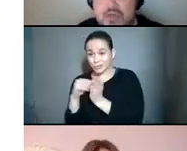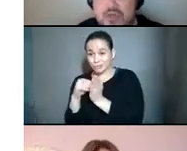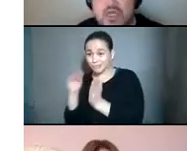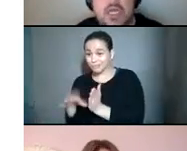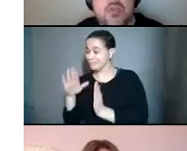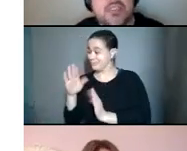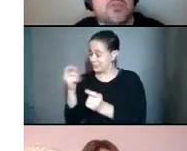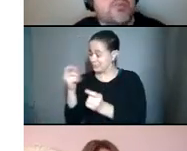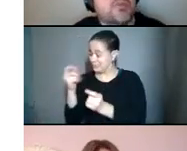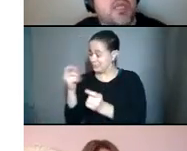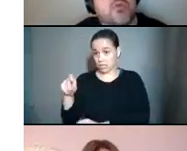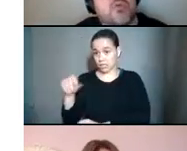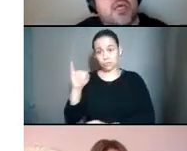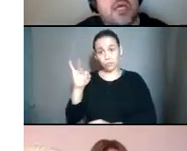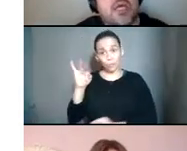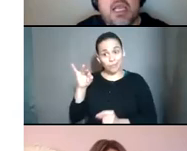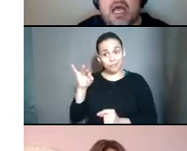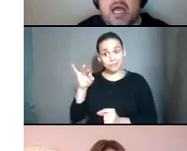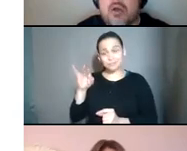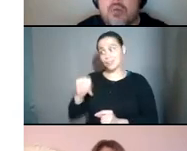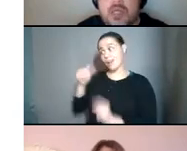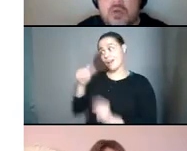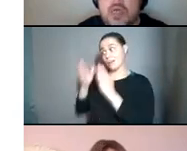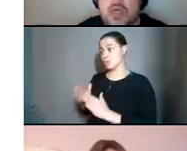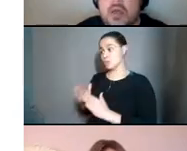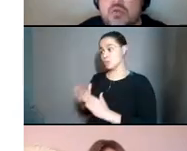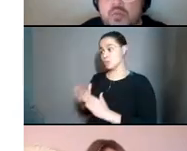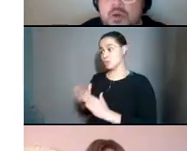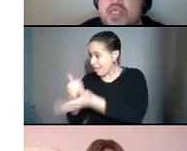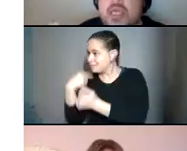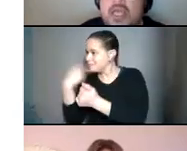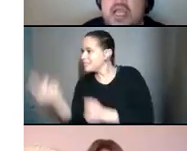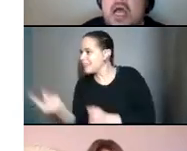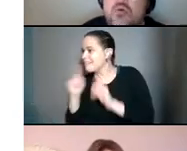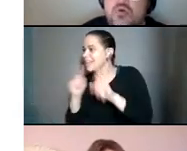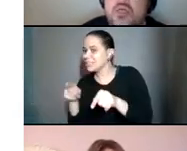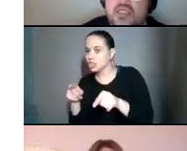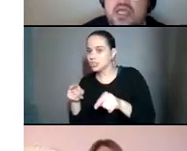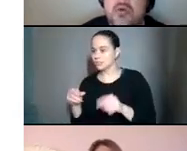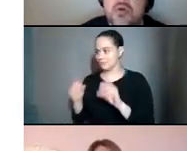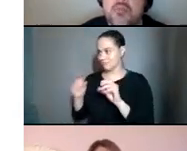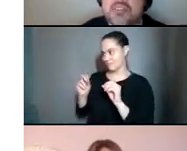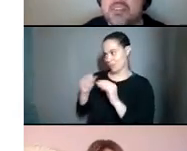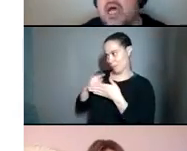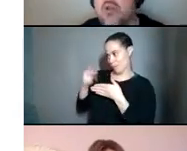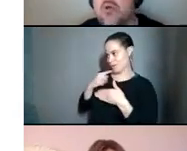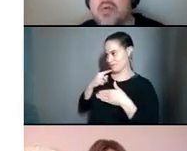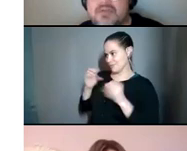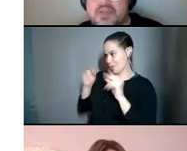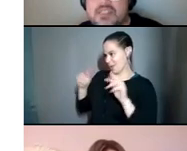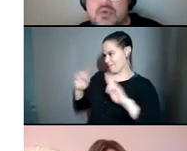helps, the computer may assume your child understands something and move on to more challenging content when they are not